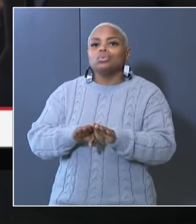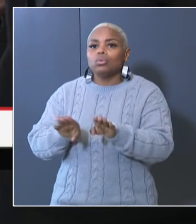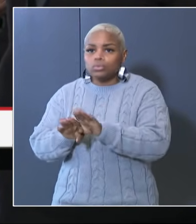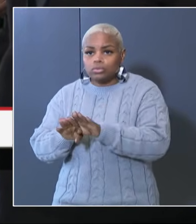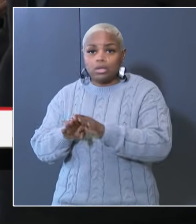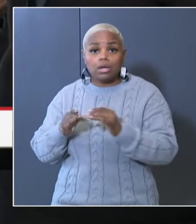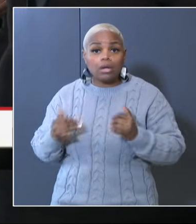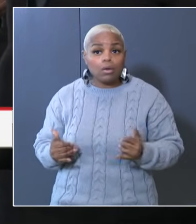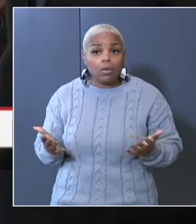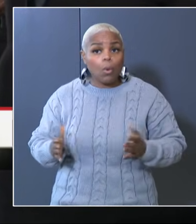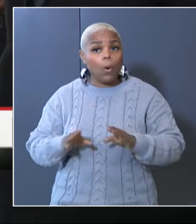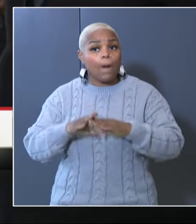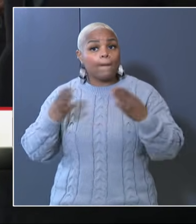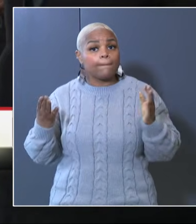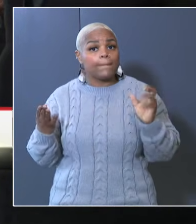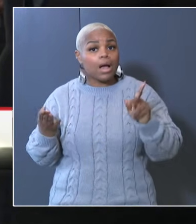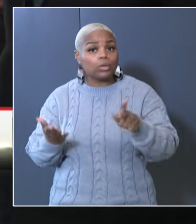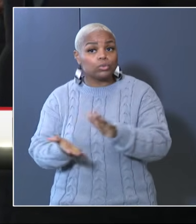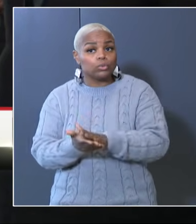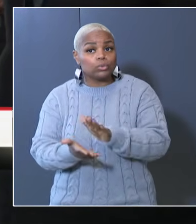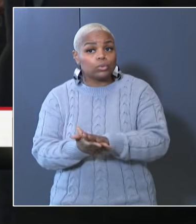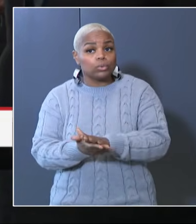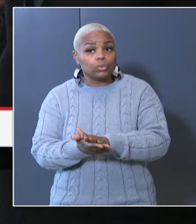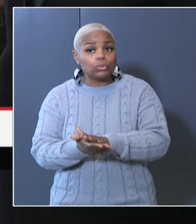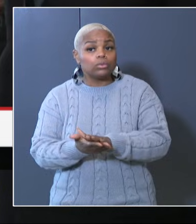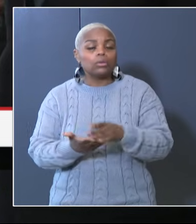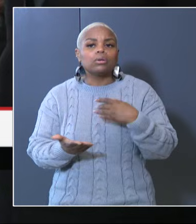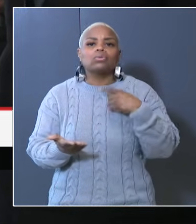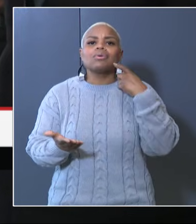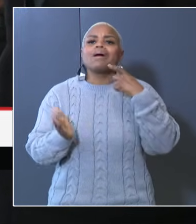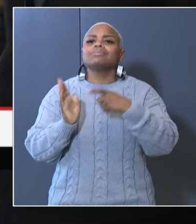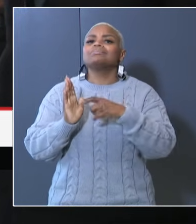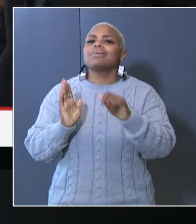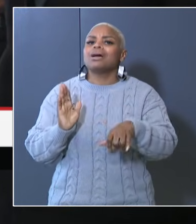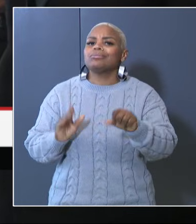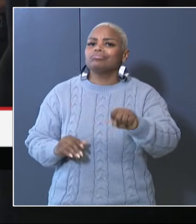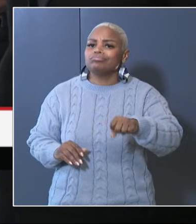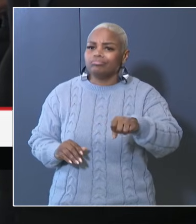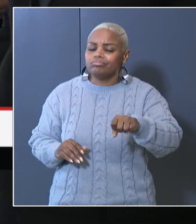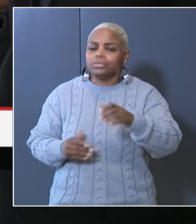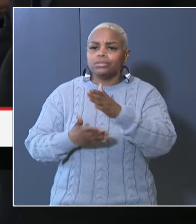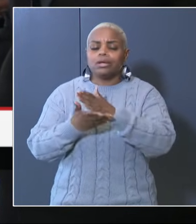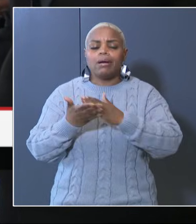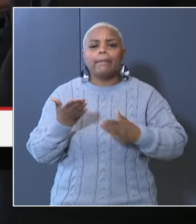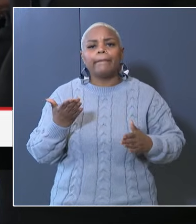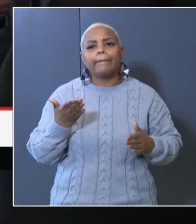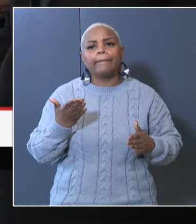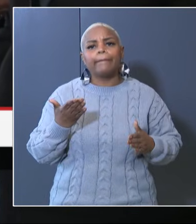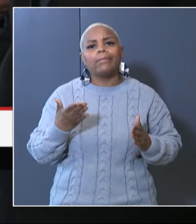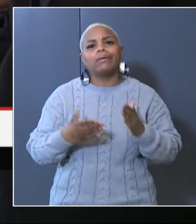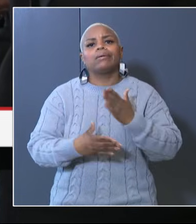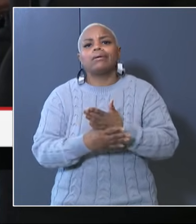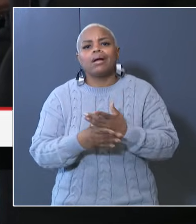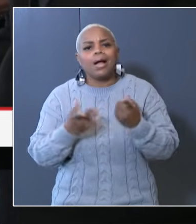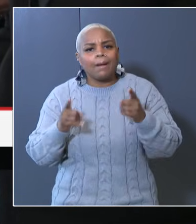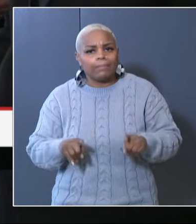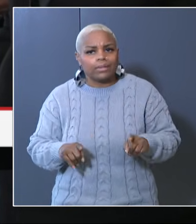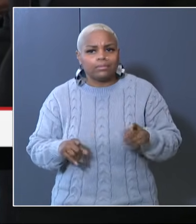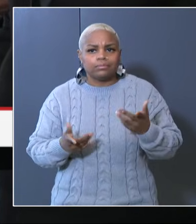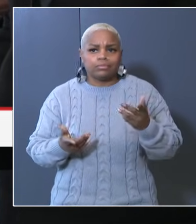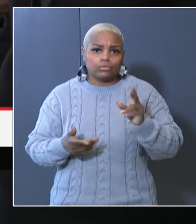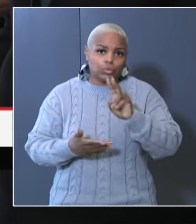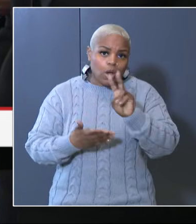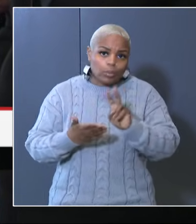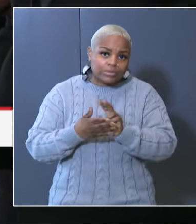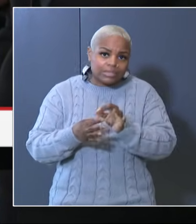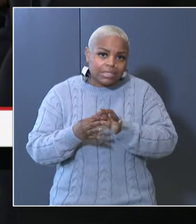We recognize that there may be some disruptions already. There is a 2-hour delay. We recognize that our buses are